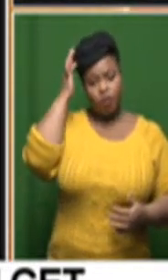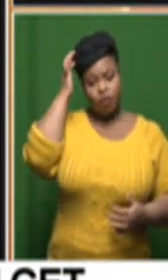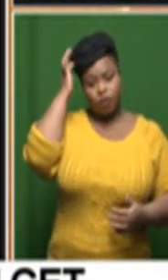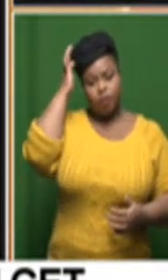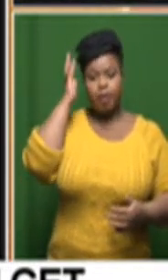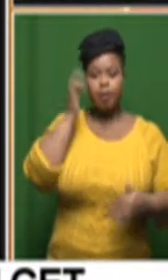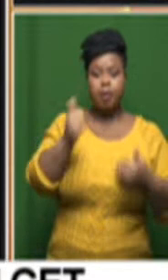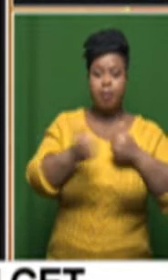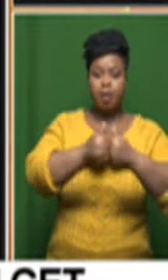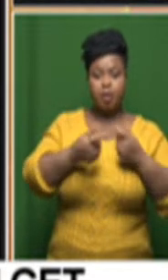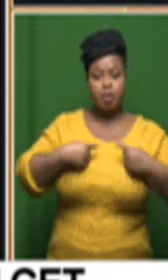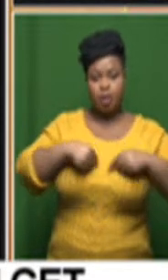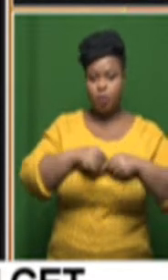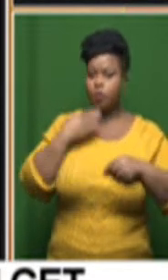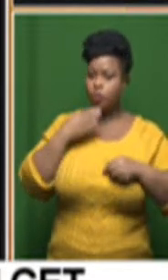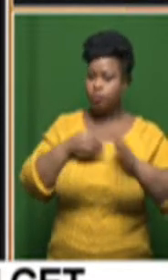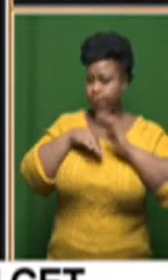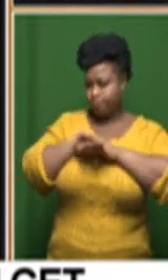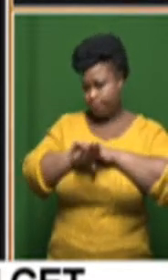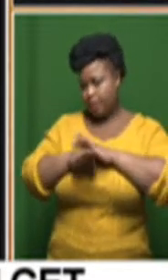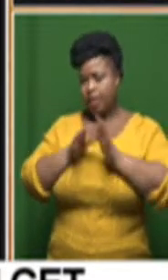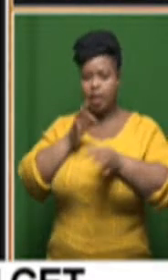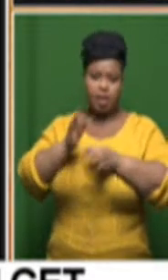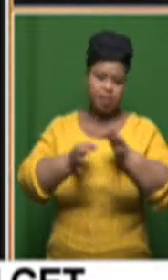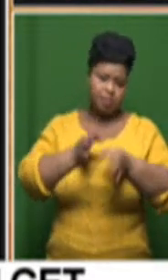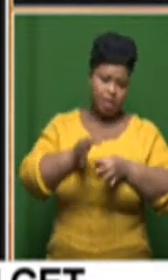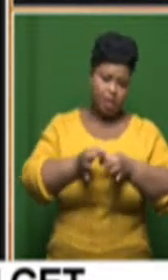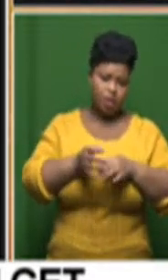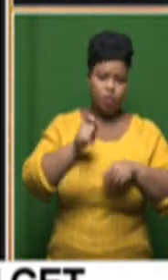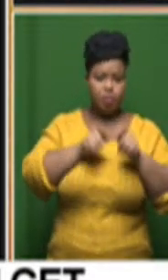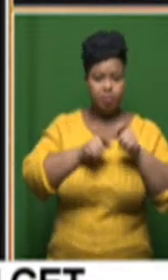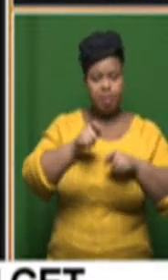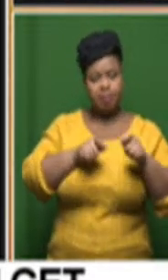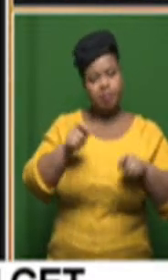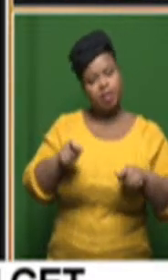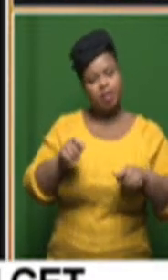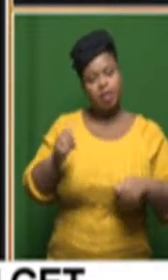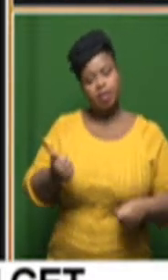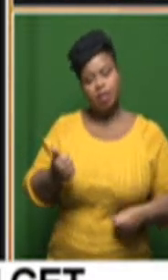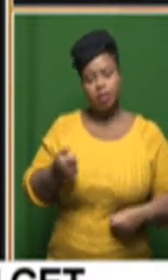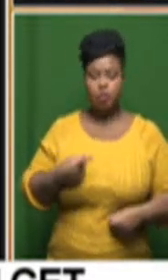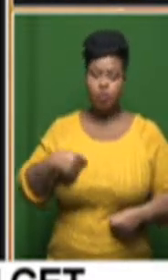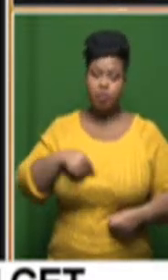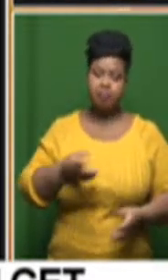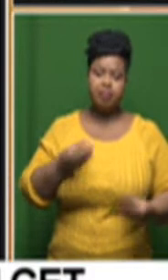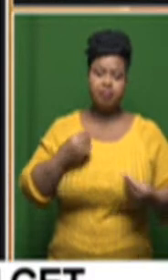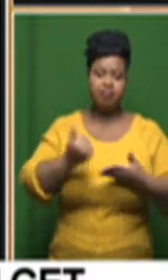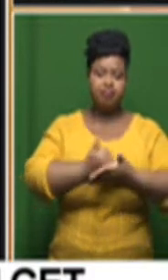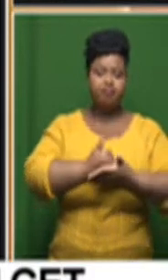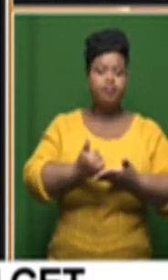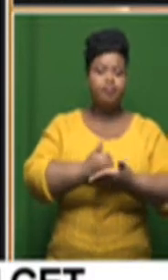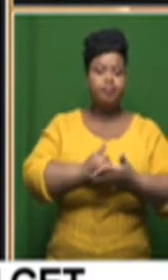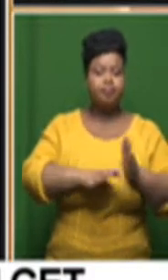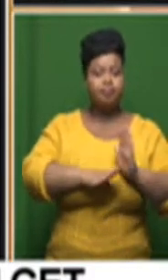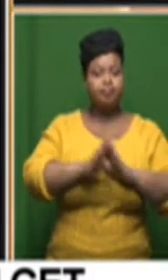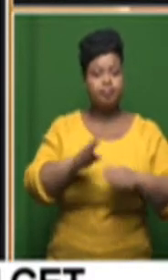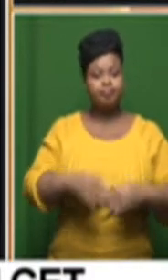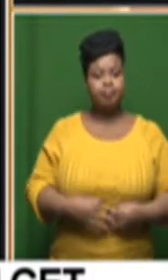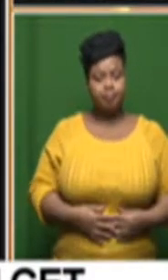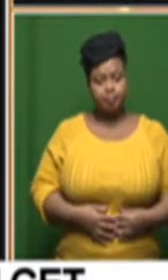partners going into them, explain to people, and then we get the registration up and